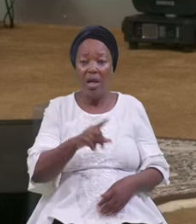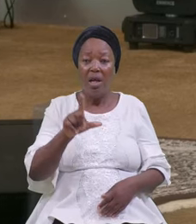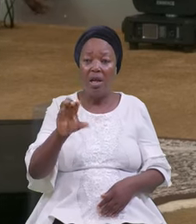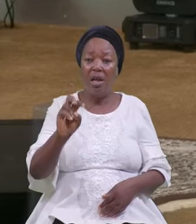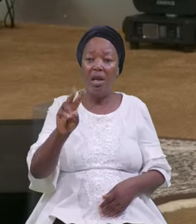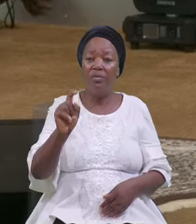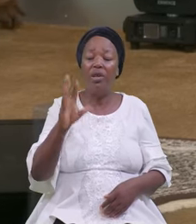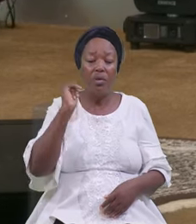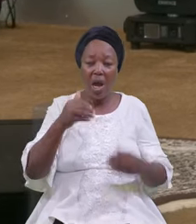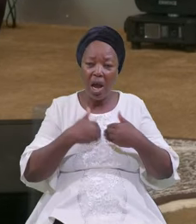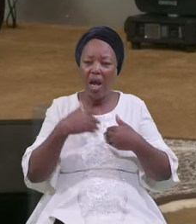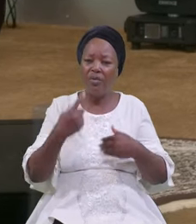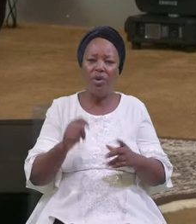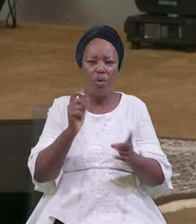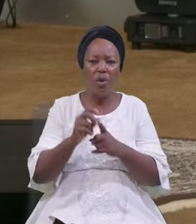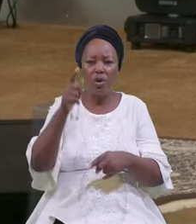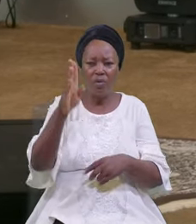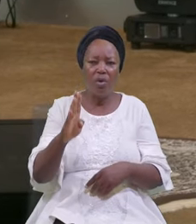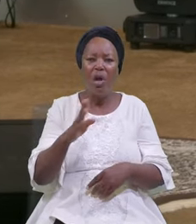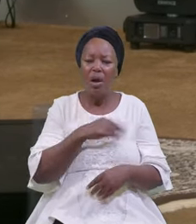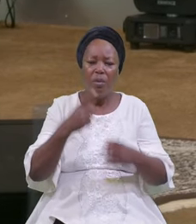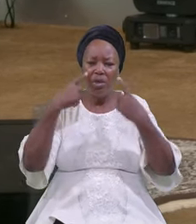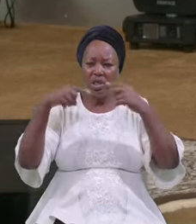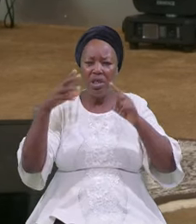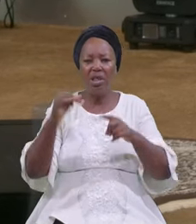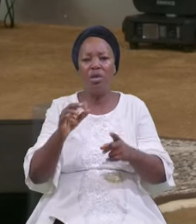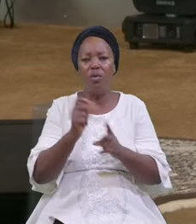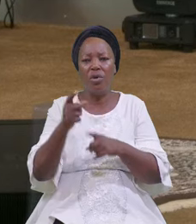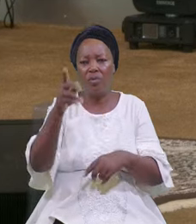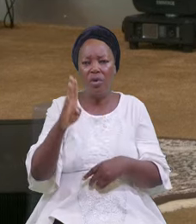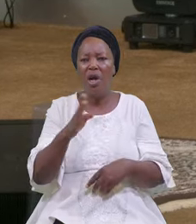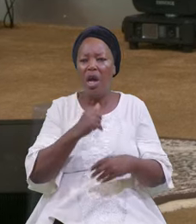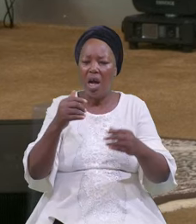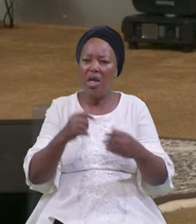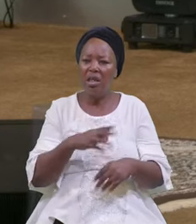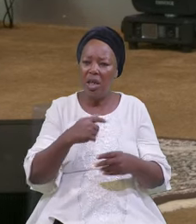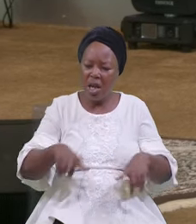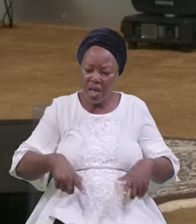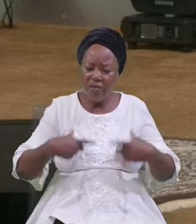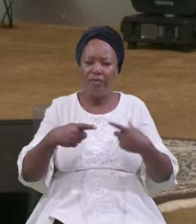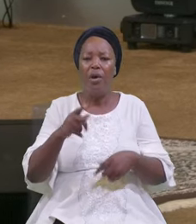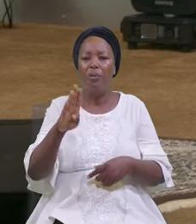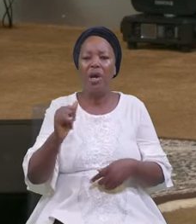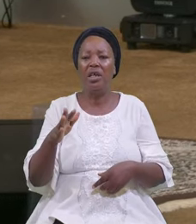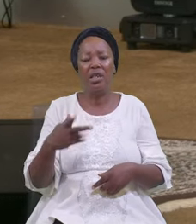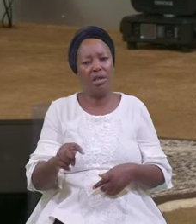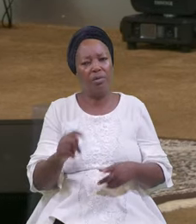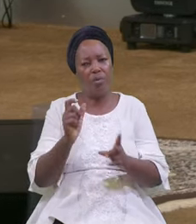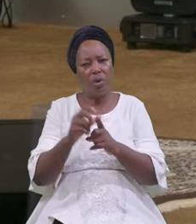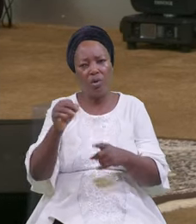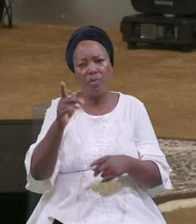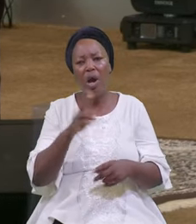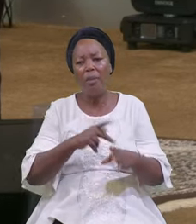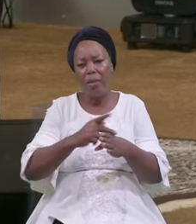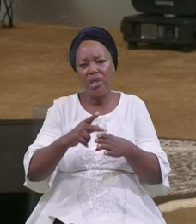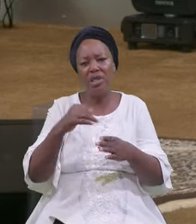God, possess the word of God, proclaim the word of God, and live by the word of God, practice the word